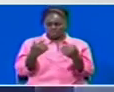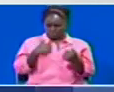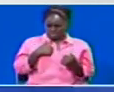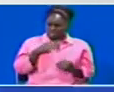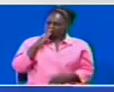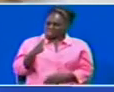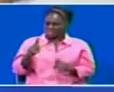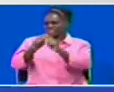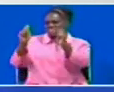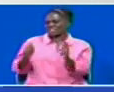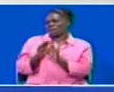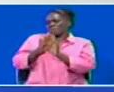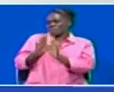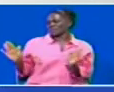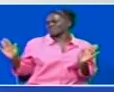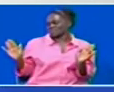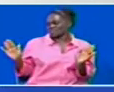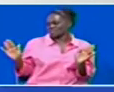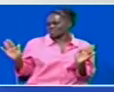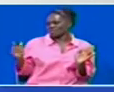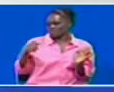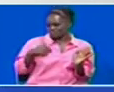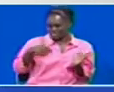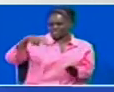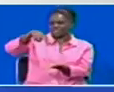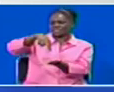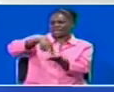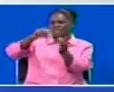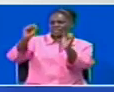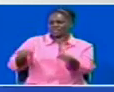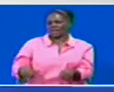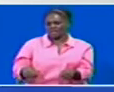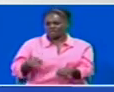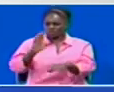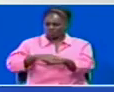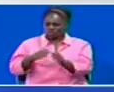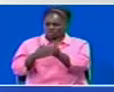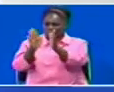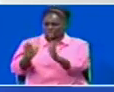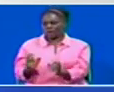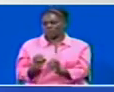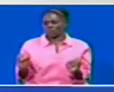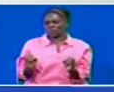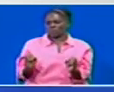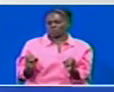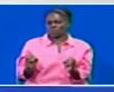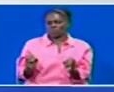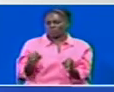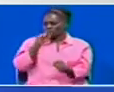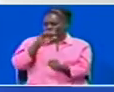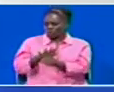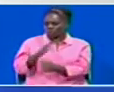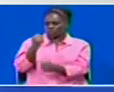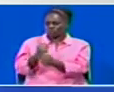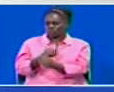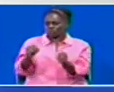to be is your tribesperson for me to qualify for leadership. I don't have to be a good leader. I don't have to deliver on my promises.